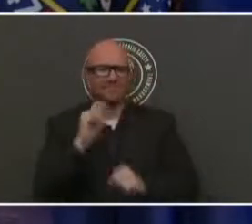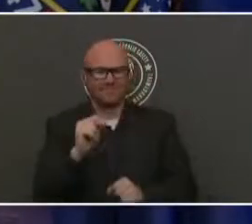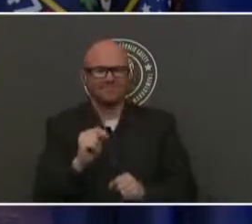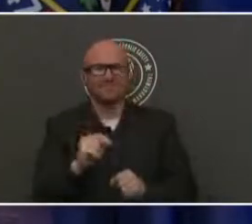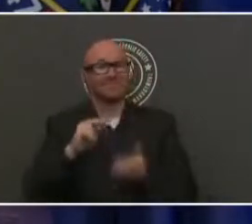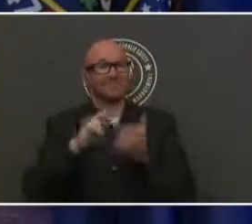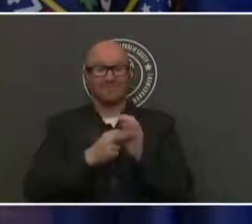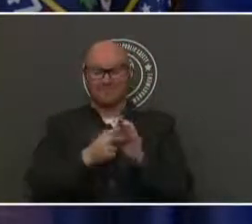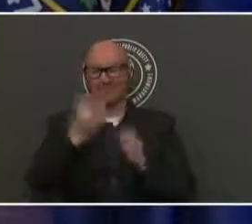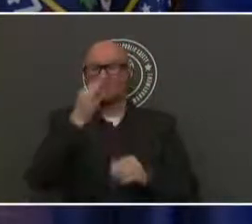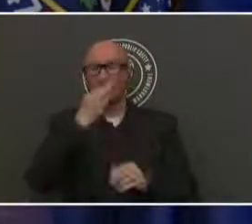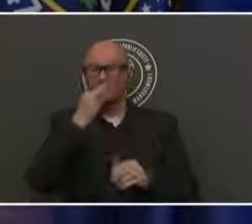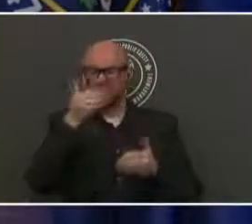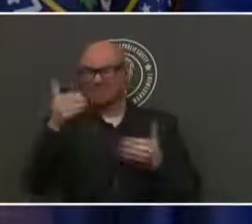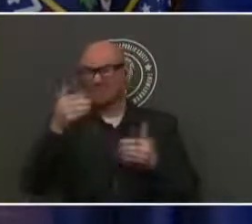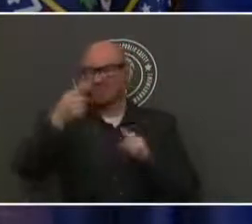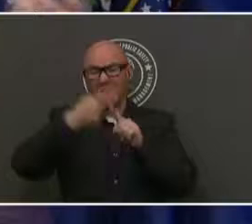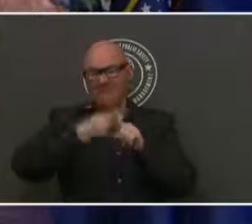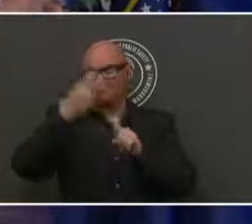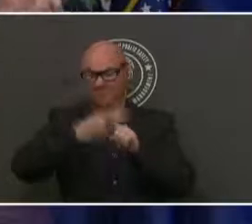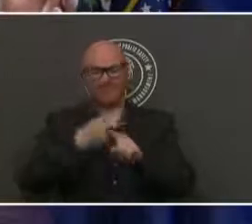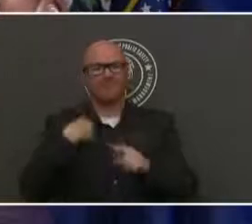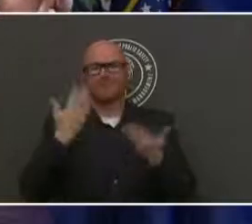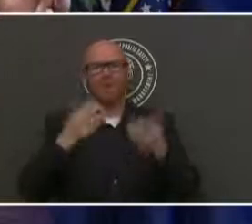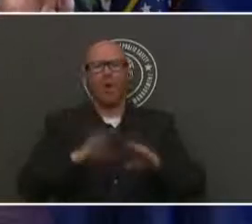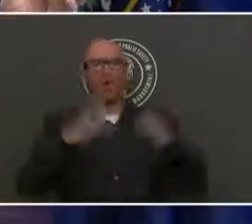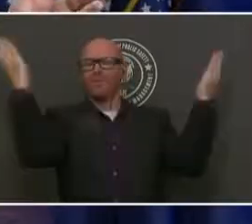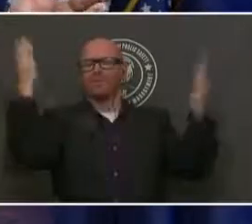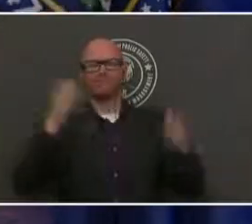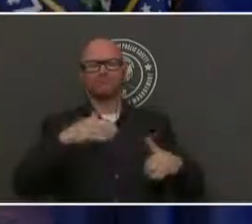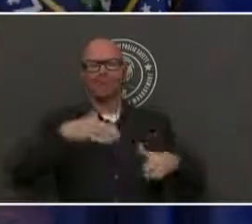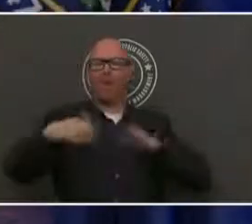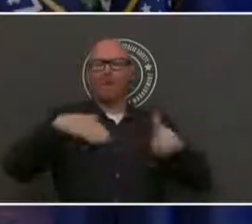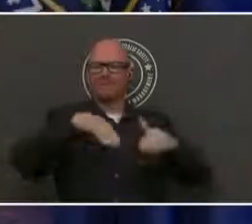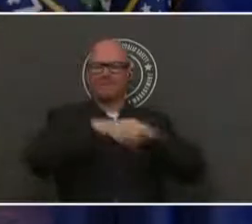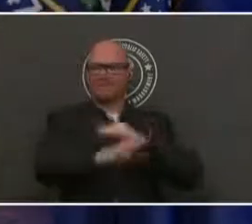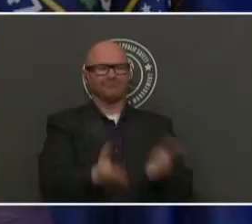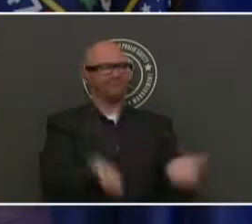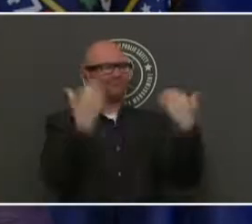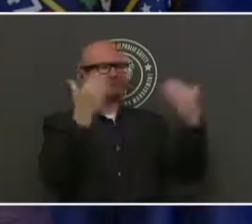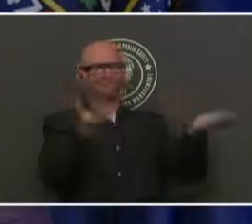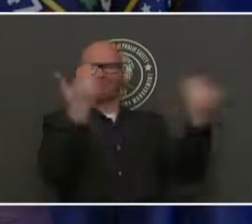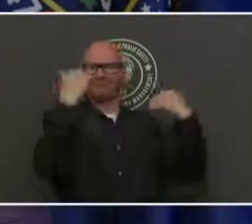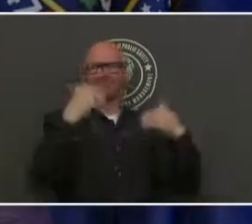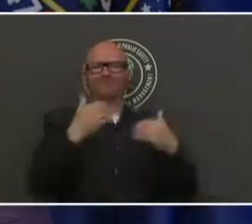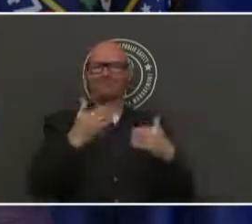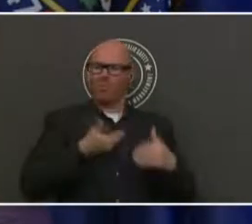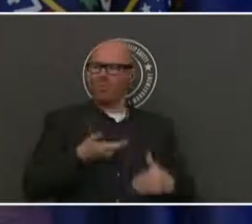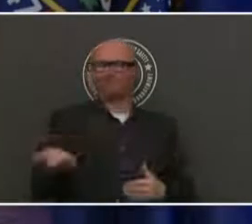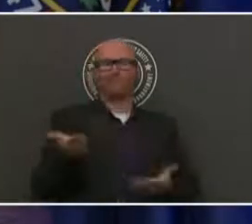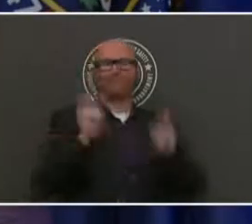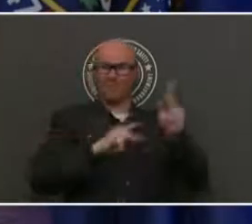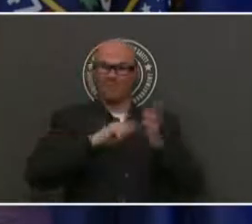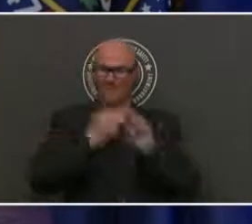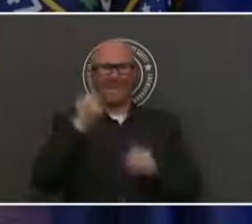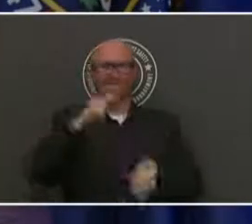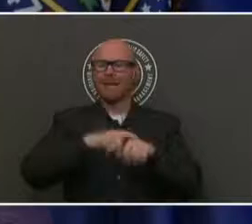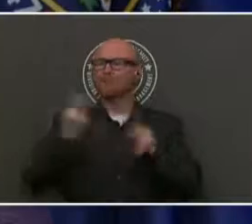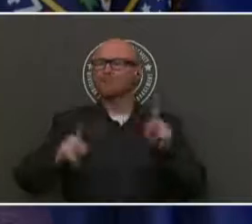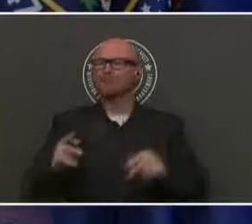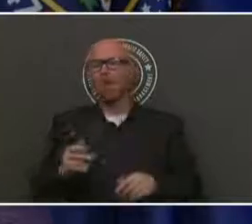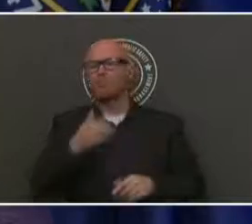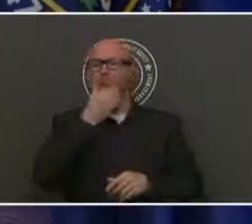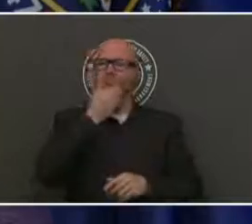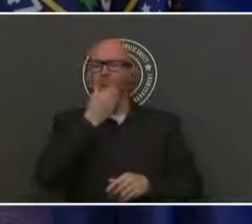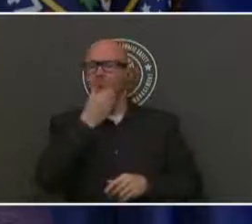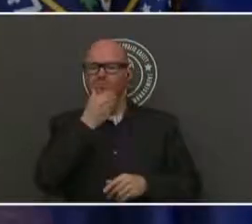about anywhere and get it. You can get it anytime. As we increase supply and as demand starts to slow down, we can do some of these other things that will